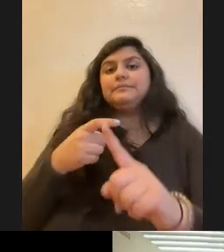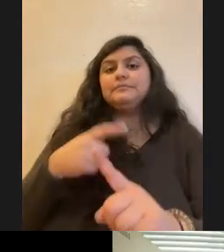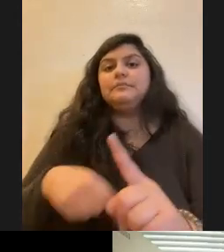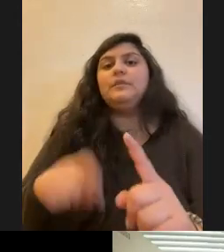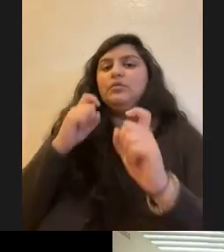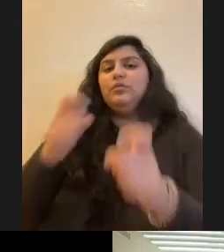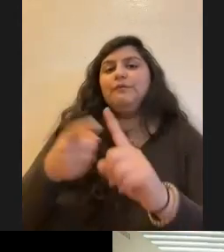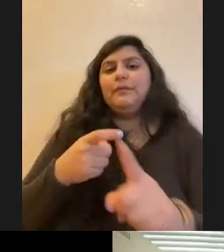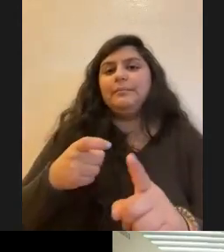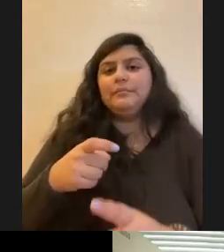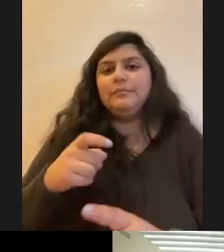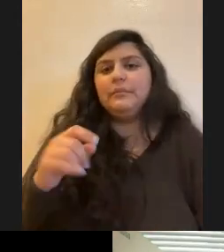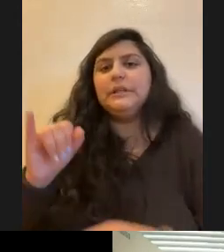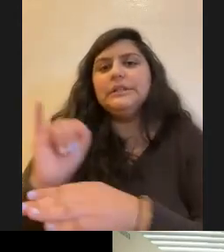Institute.